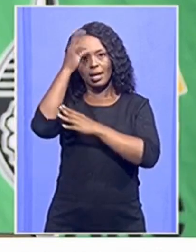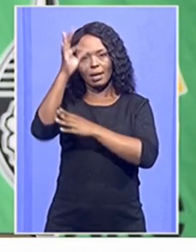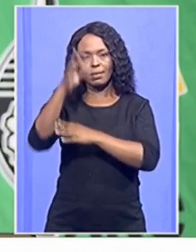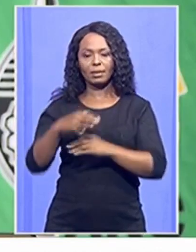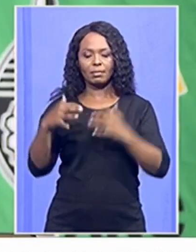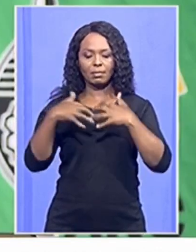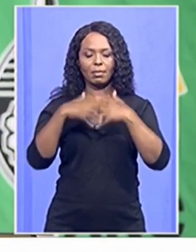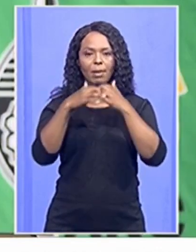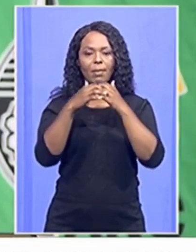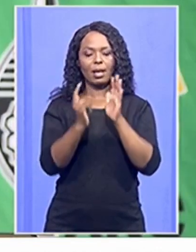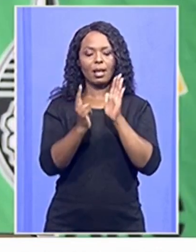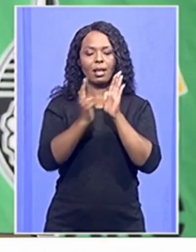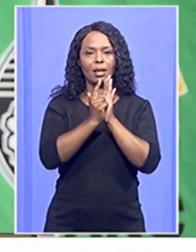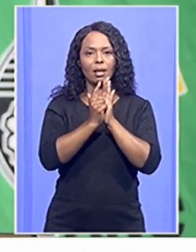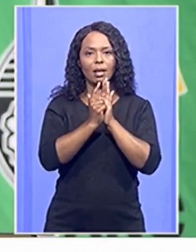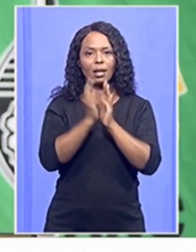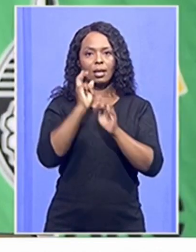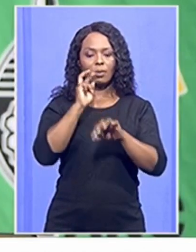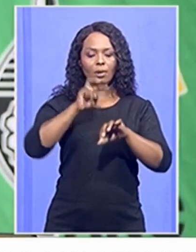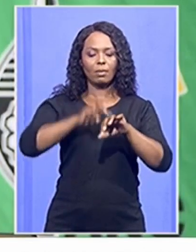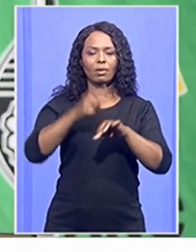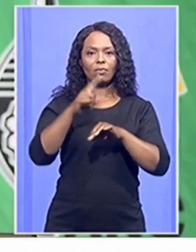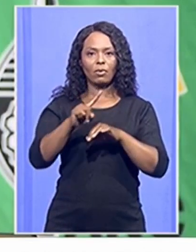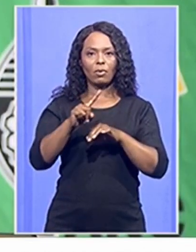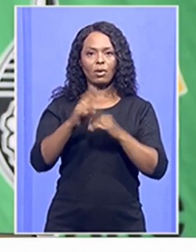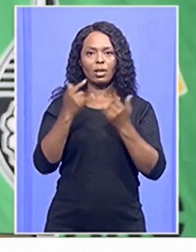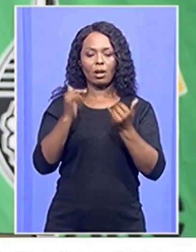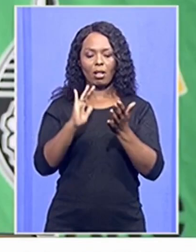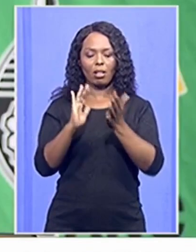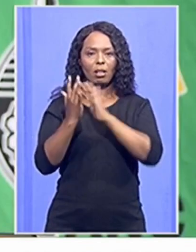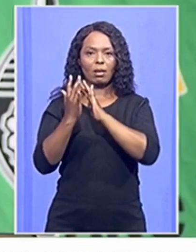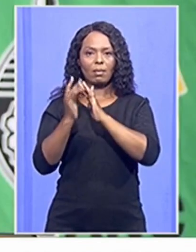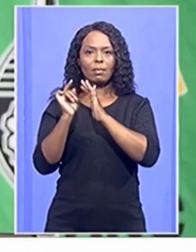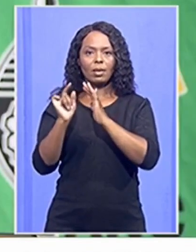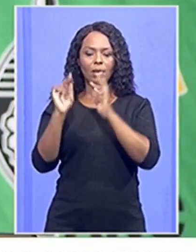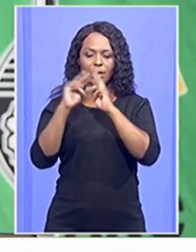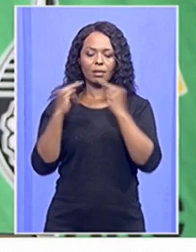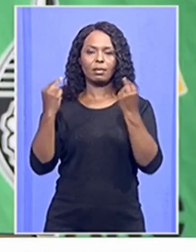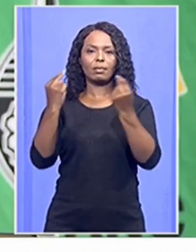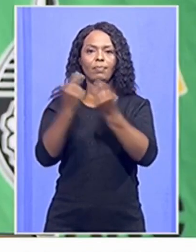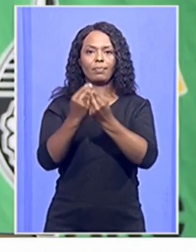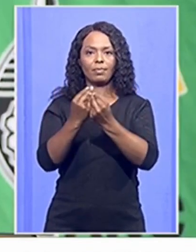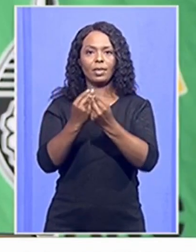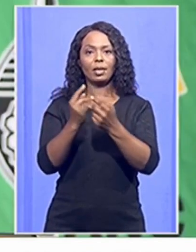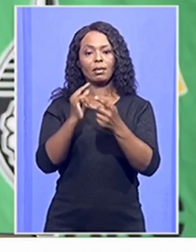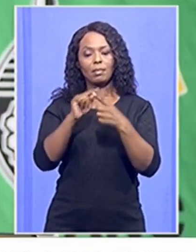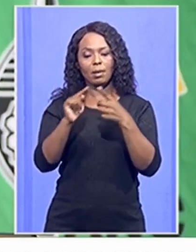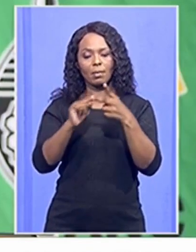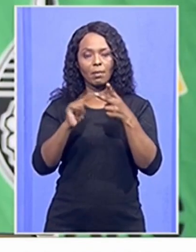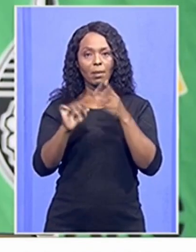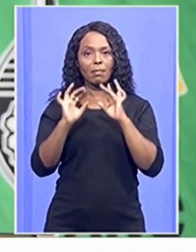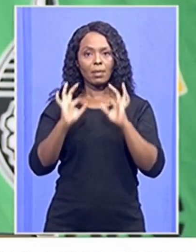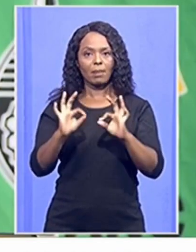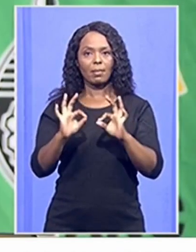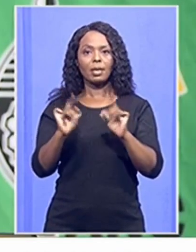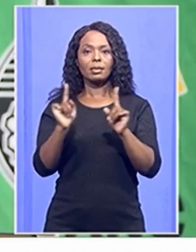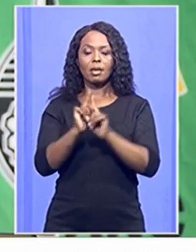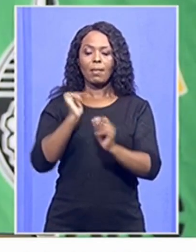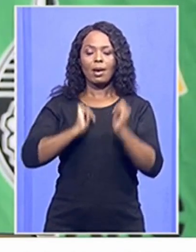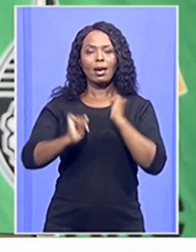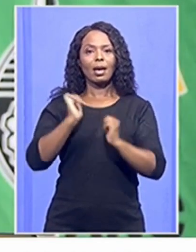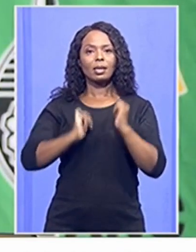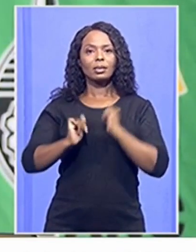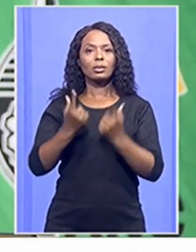requirements for the declaration of a national state of disaster are met. And what specific actions